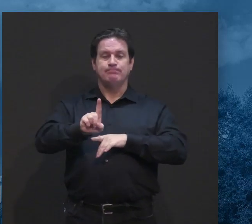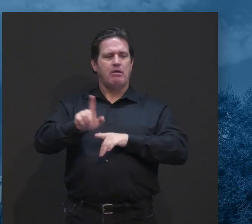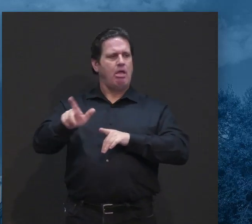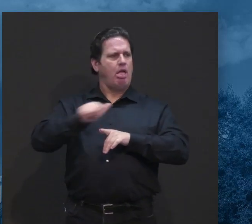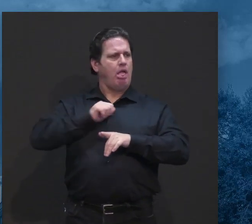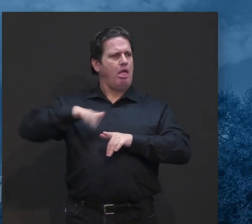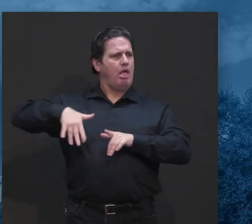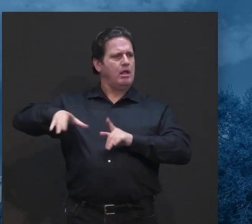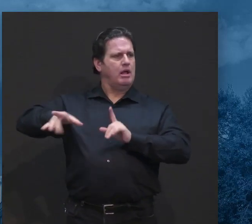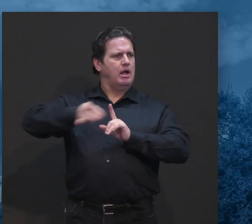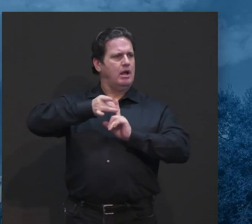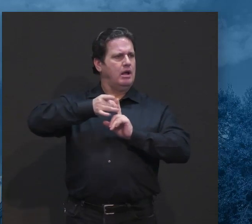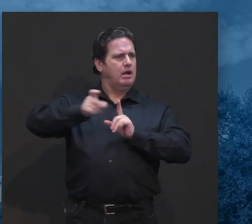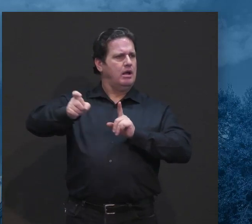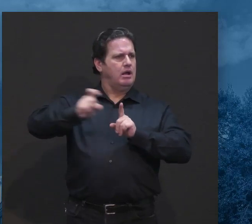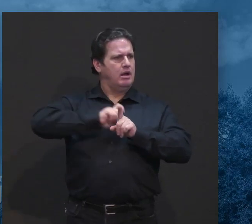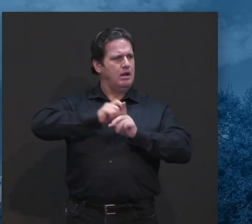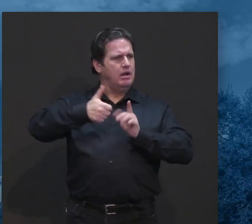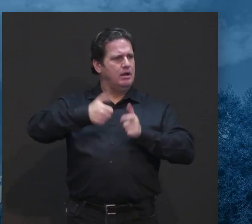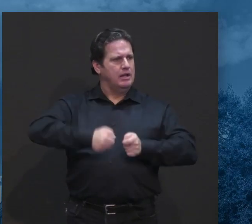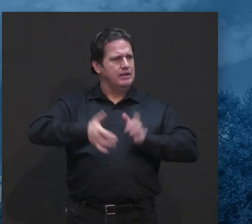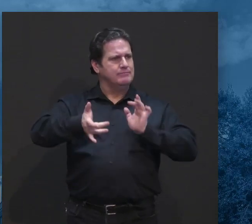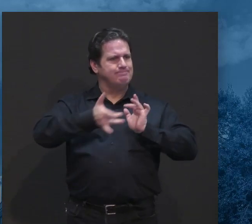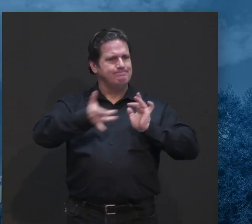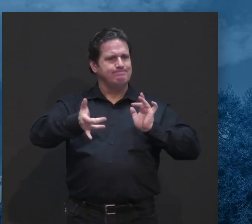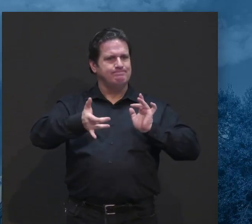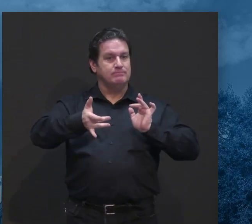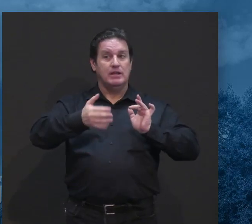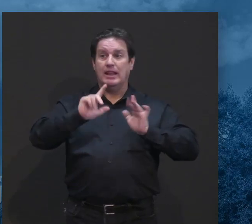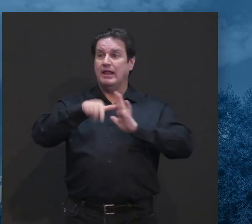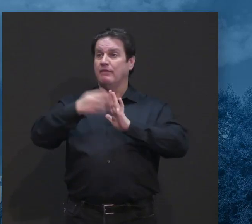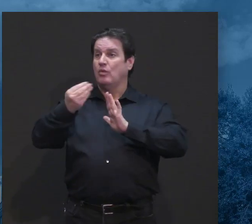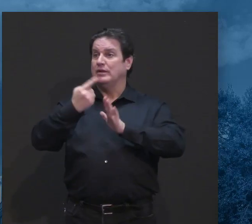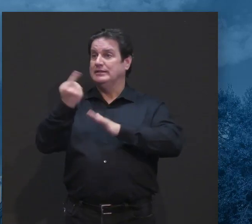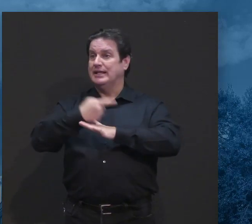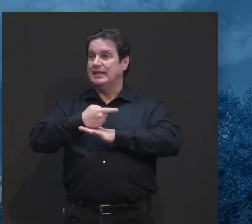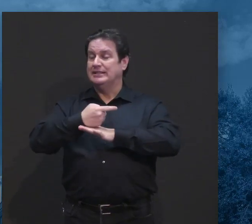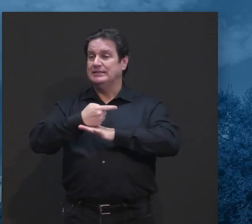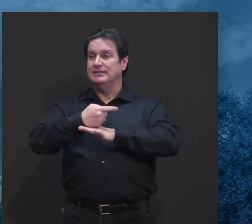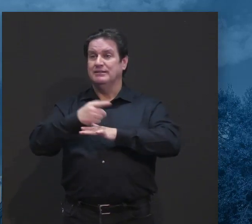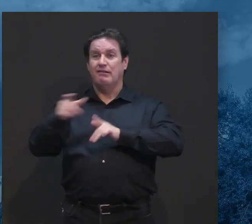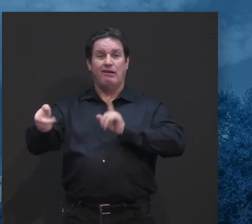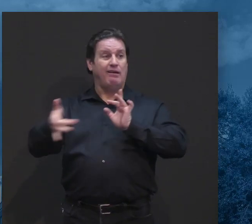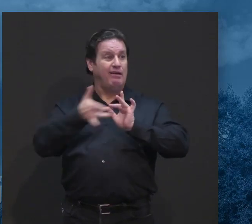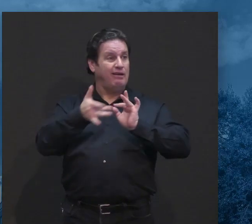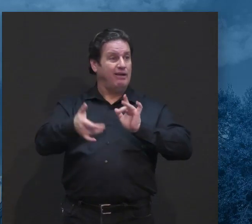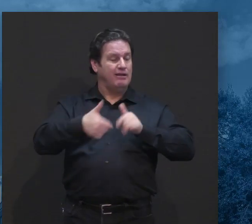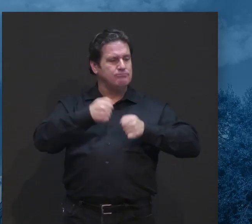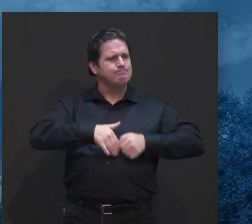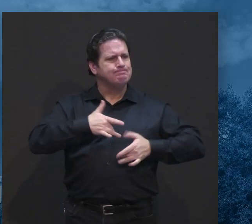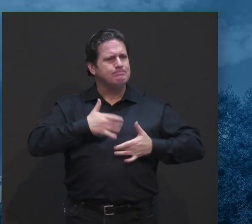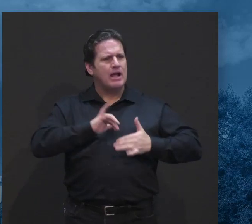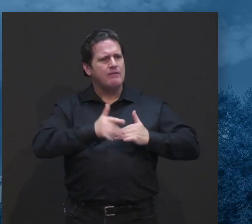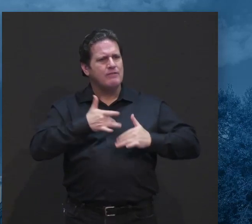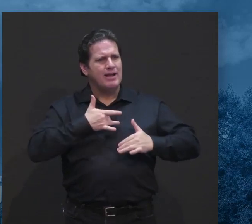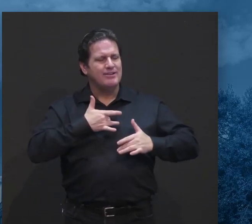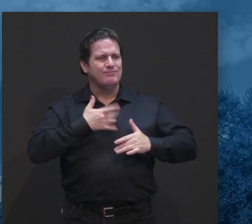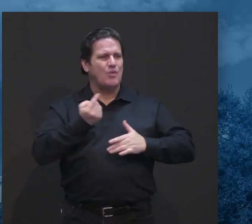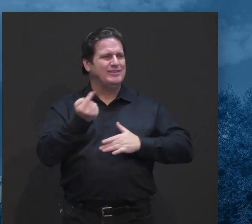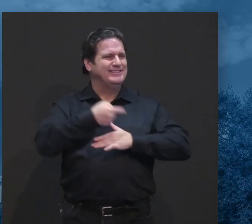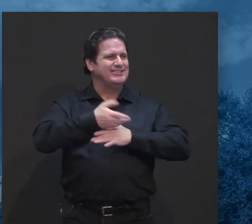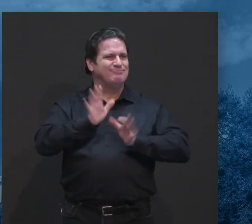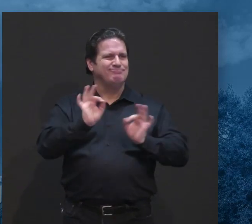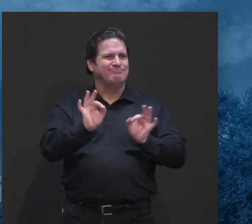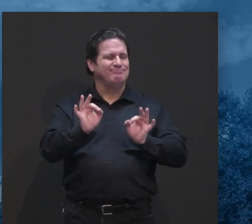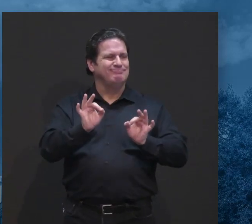contacted by 14 days, there's little value in contacting them at that point unless, any of their